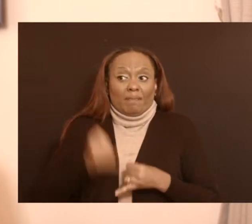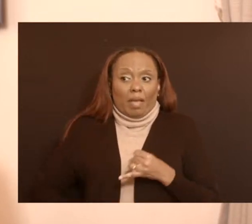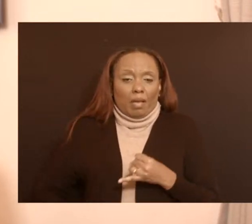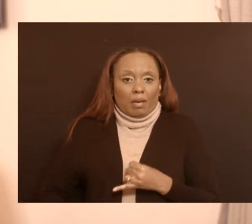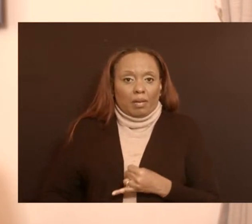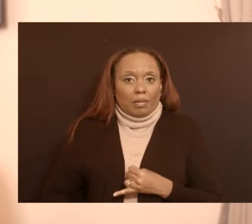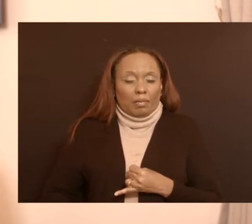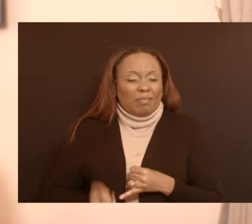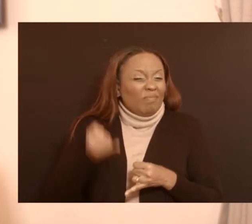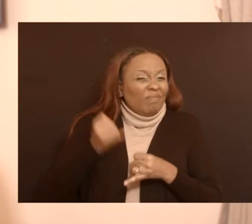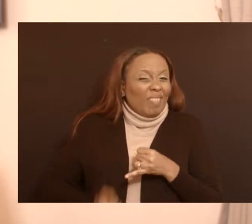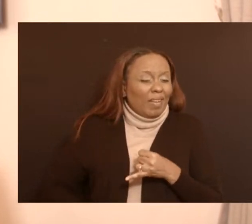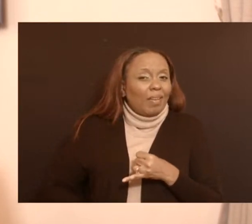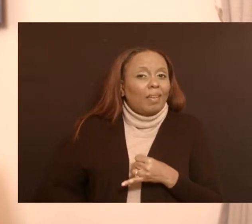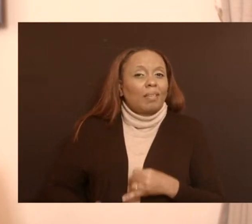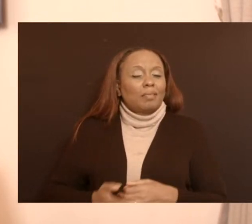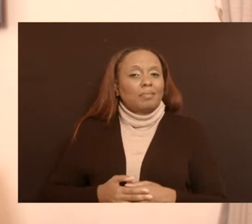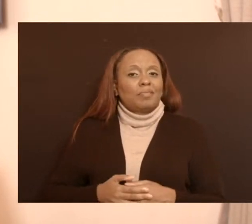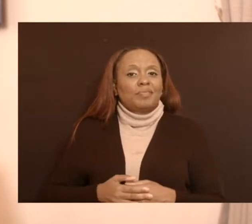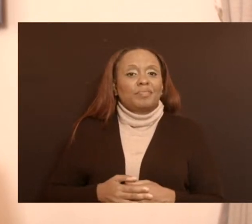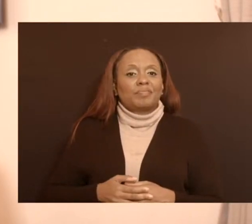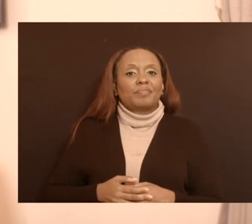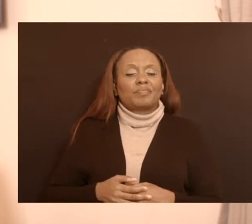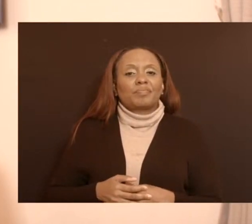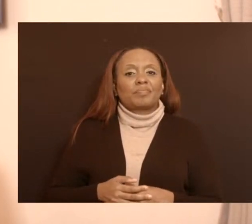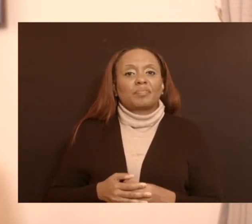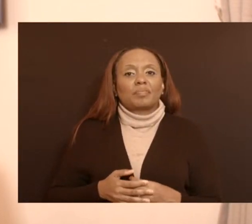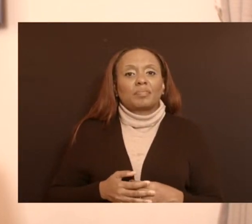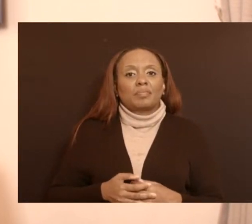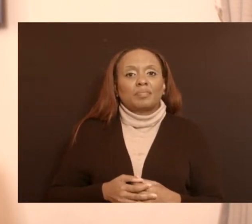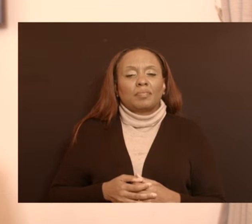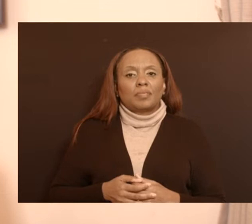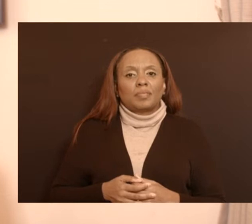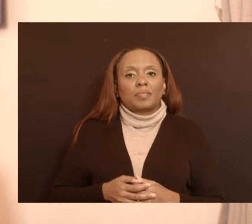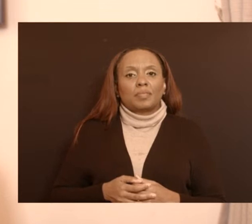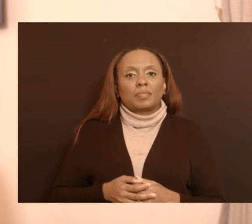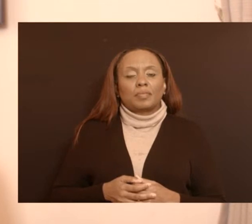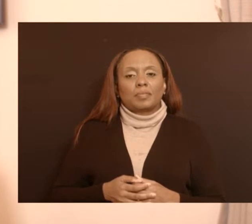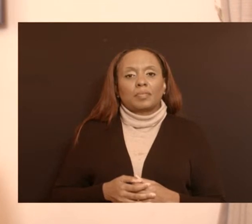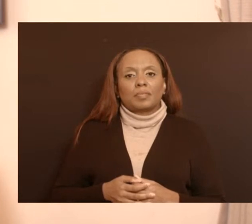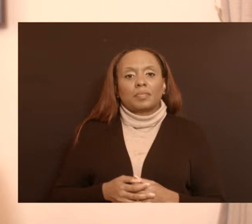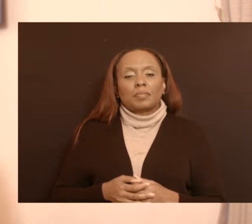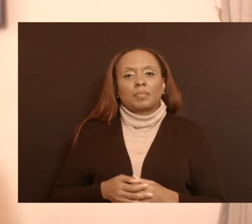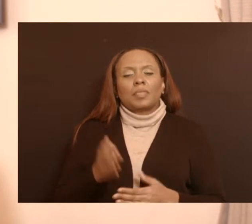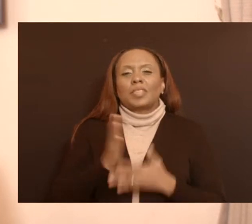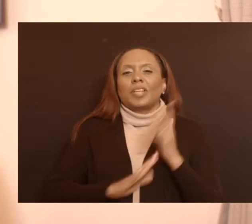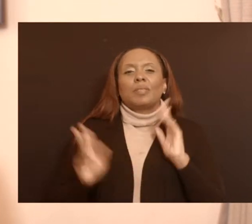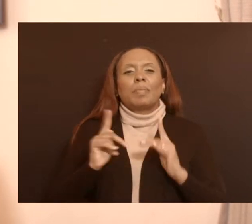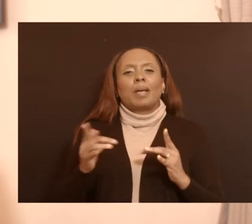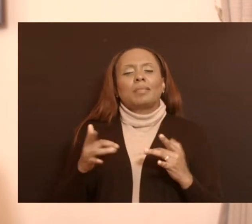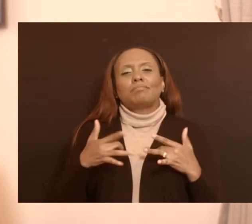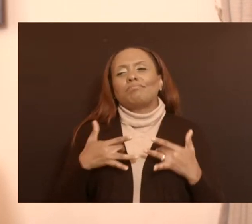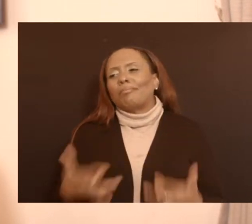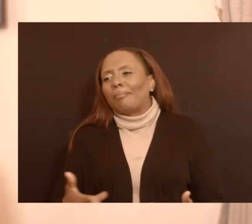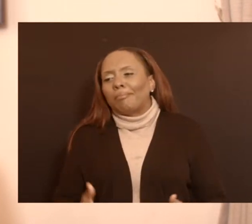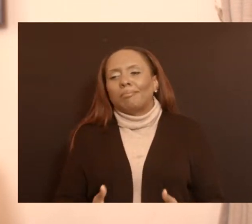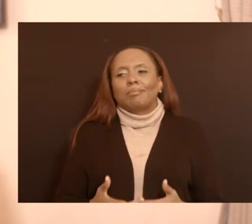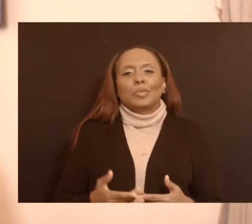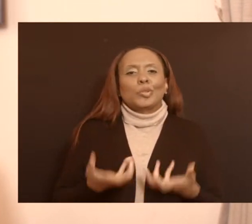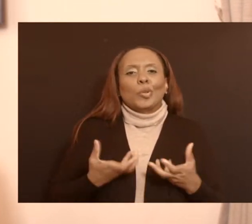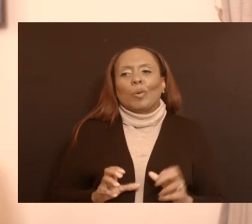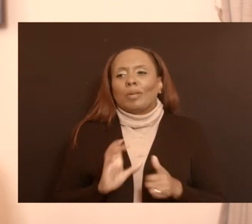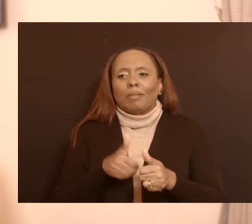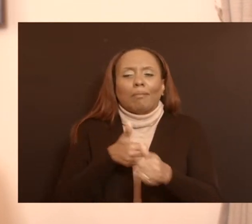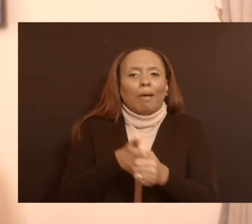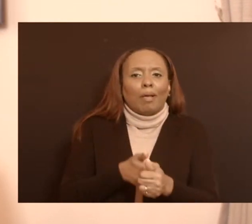saying, I know that there are some persons, and this is for those persons who tend not to want to follow protocols. We